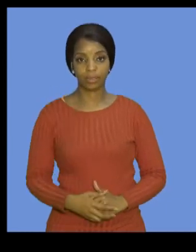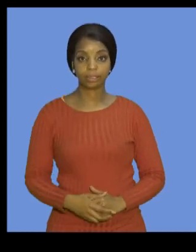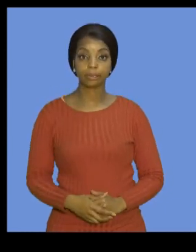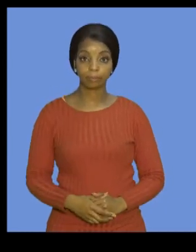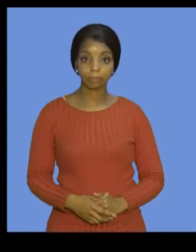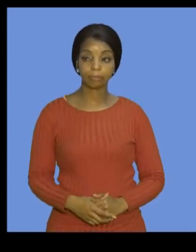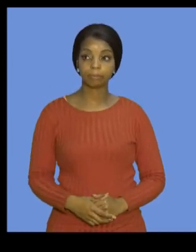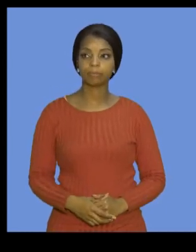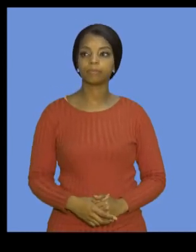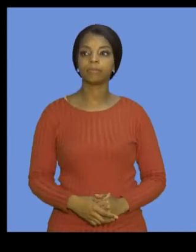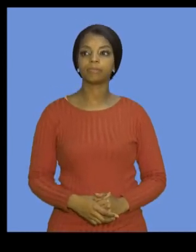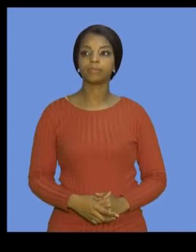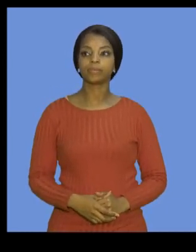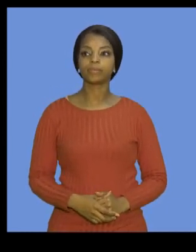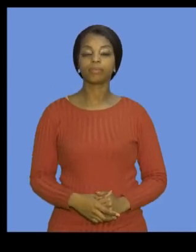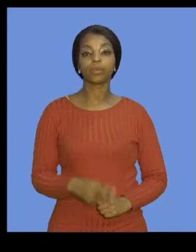222,000.